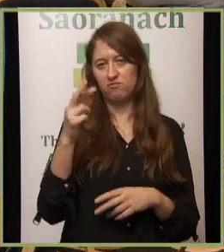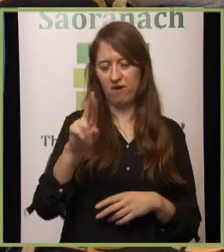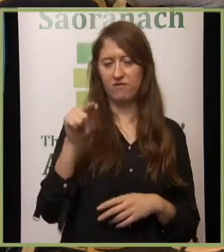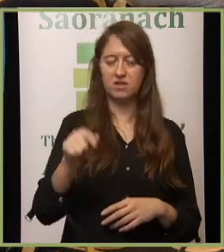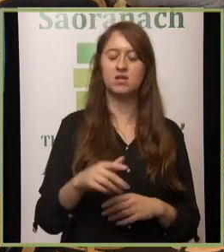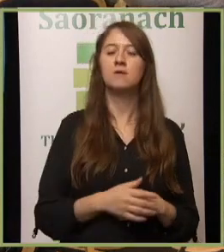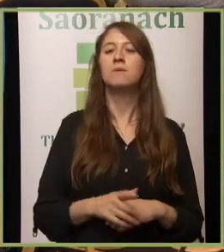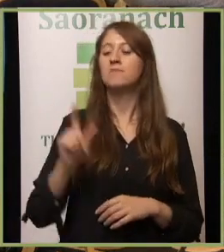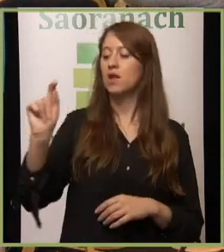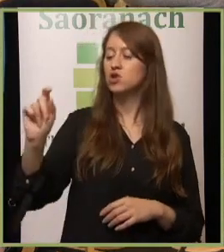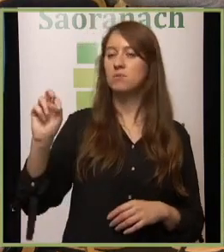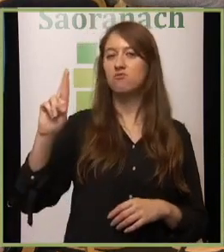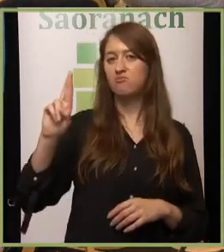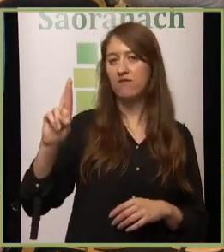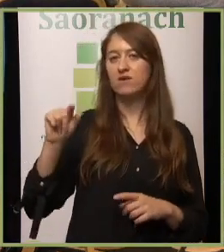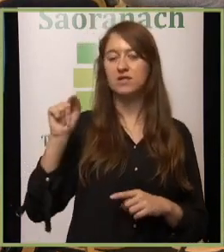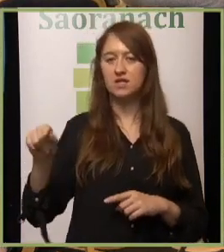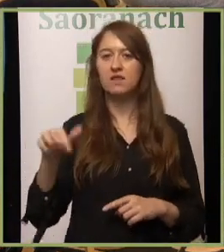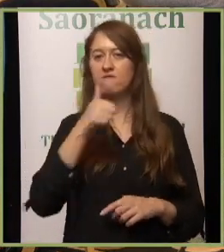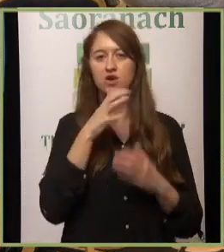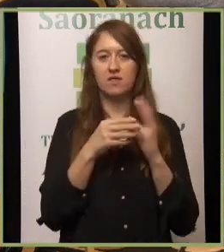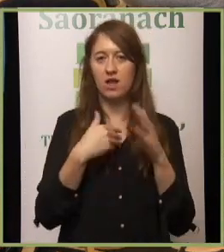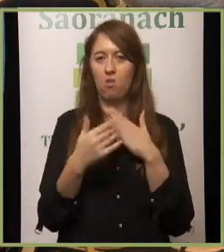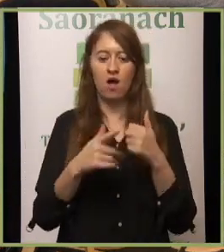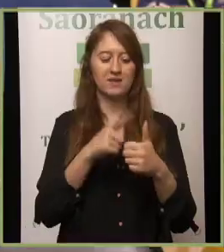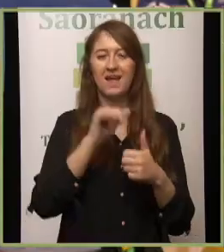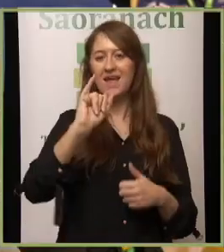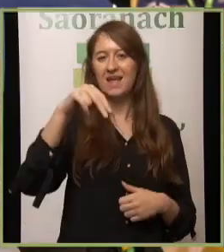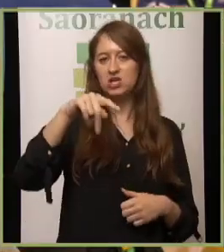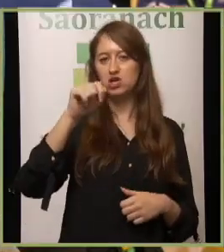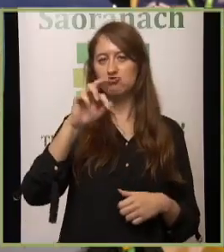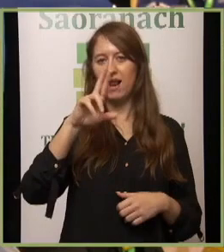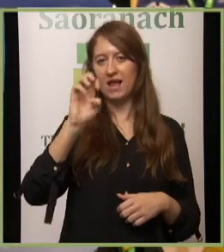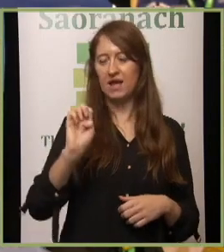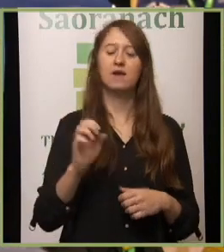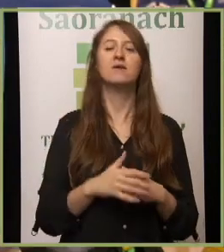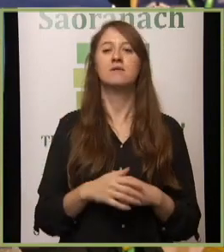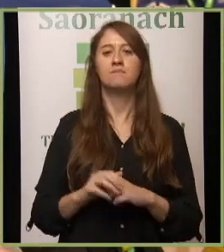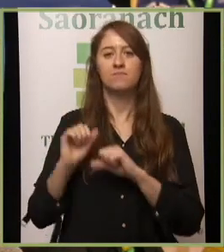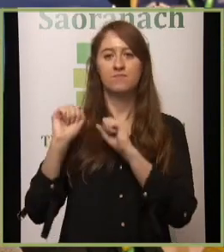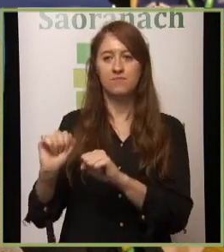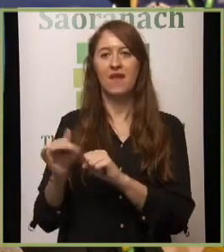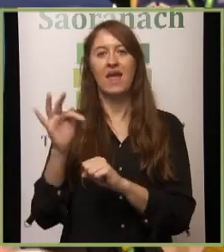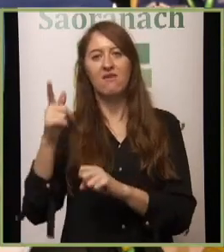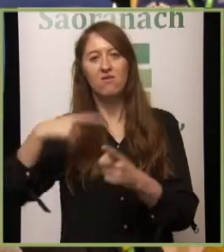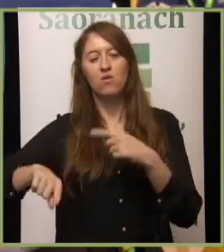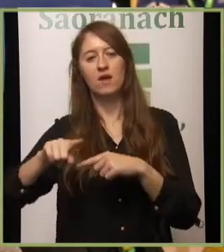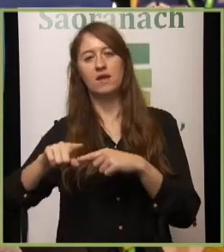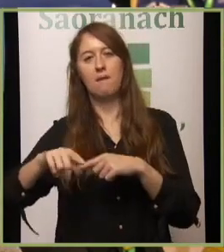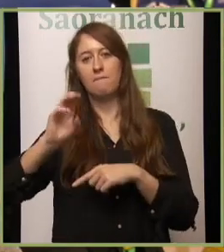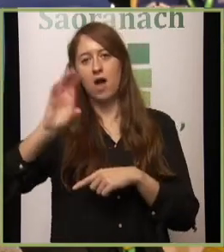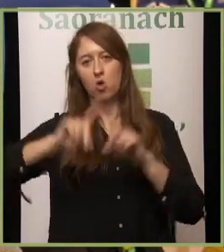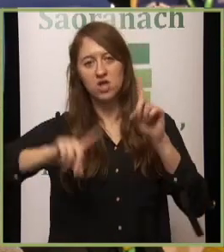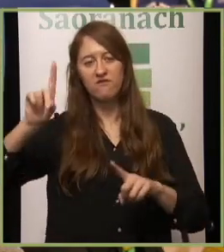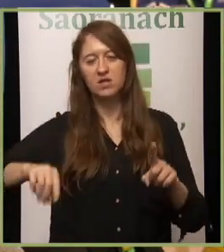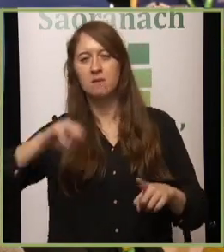the terms of reference, the first thing is inter alia. If the terms of reference had stated inter alia biodiversity, it would